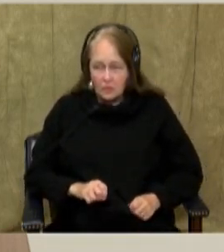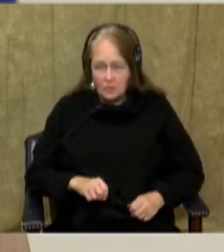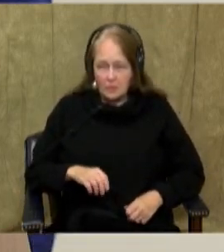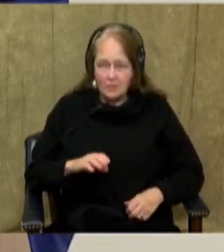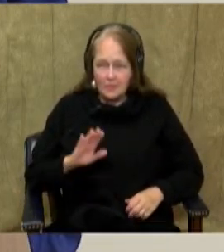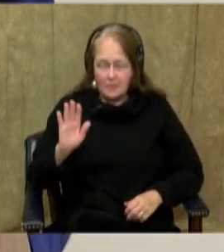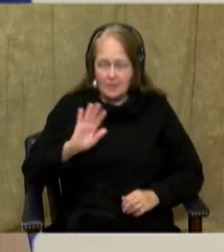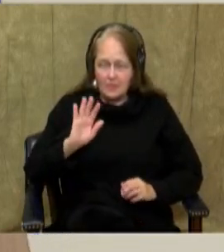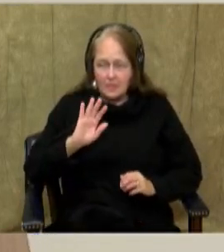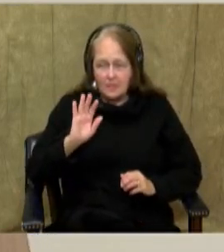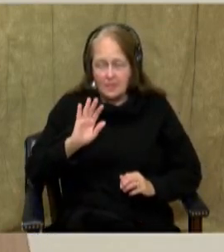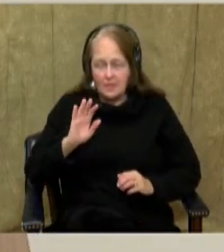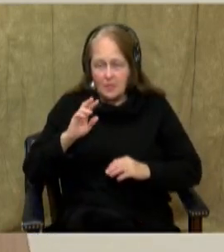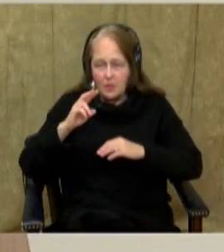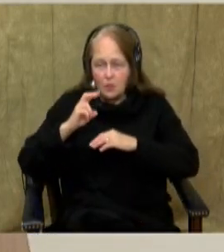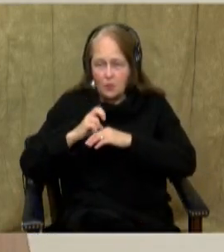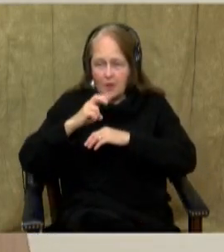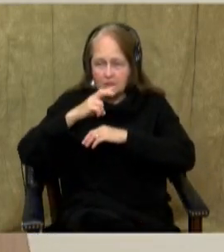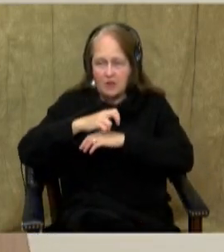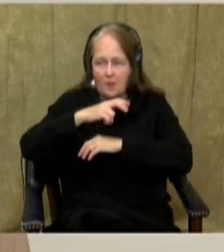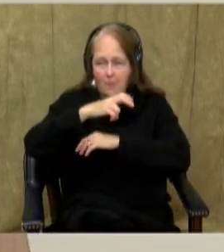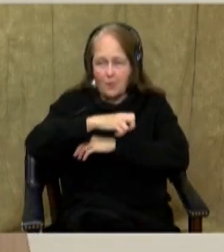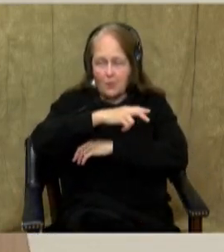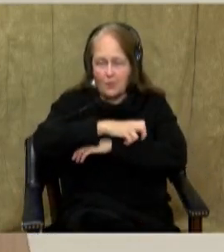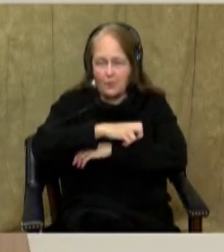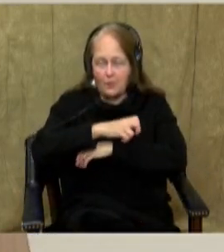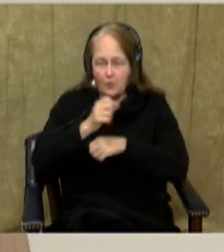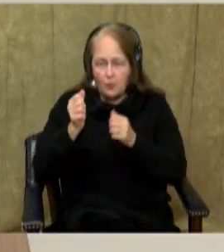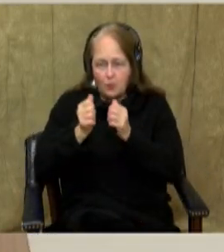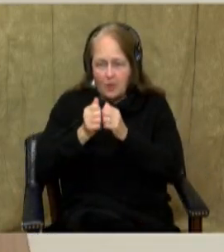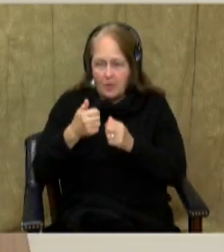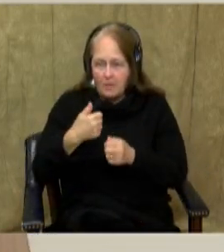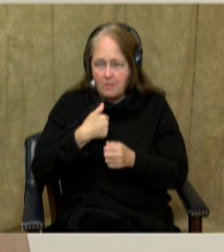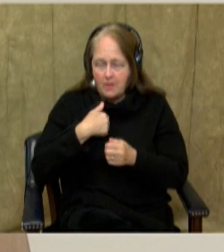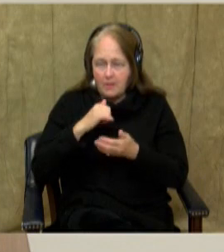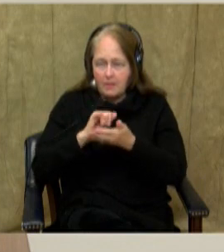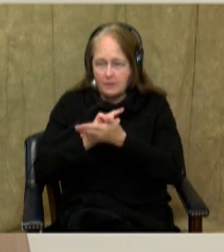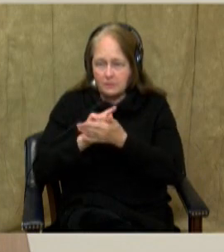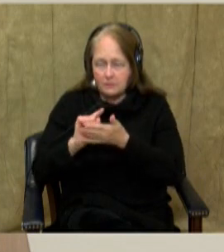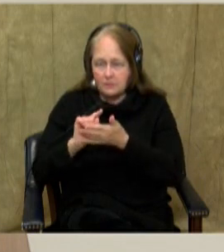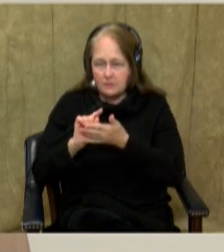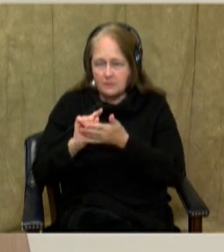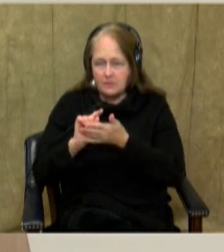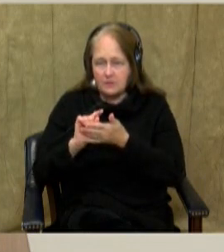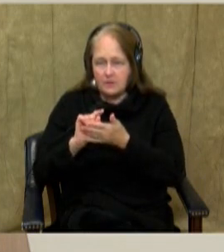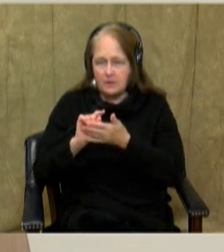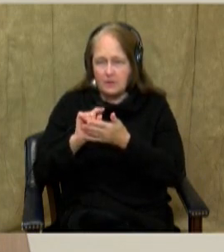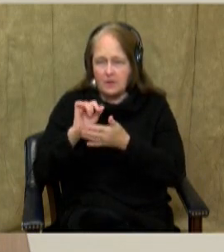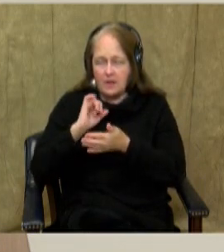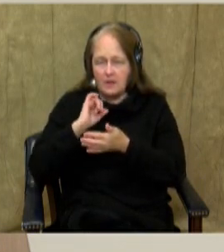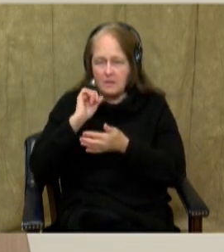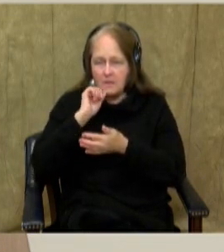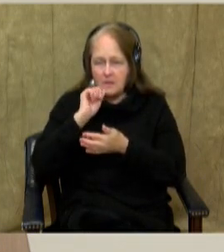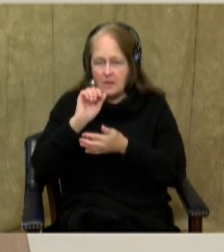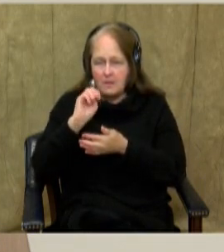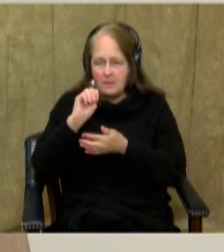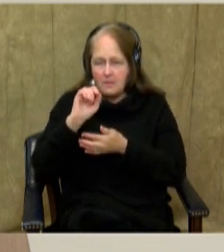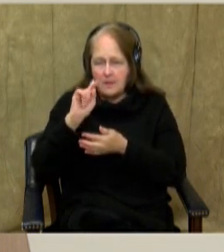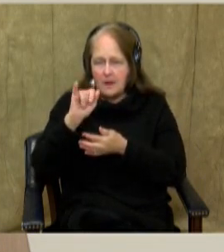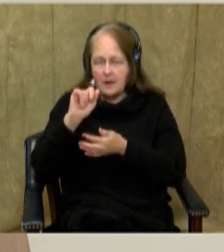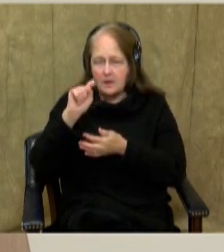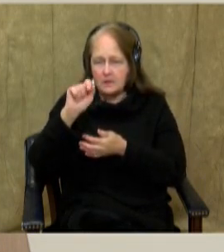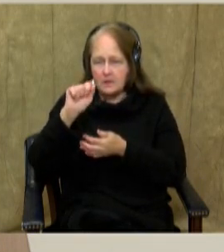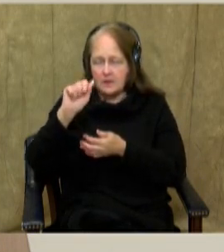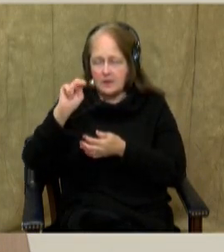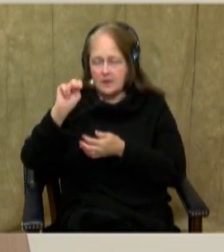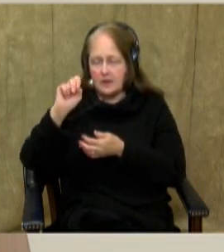Great rising, grasshoppers. I am so glad that you are back with me this week. My name is Ma'ati Tanetter, and I am a social studies teacher